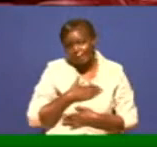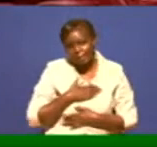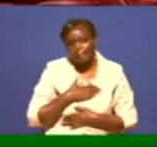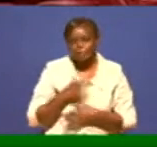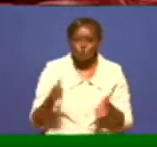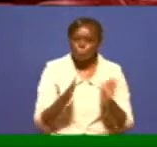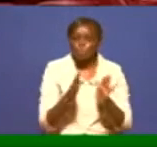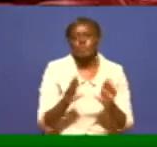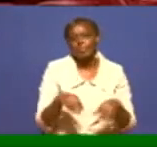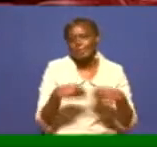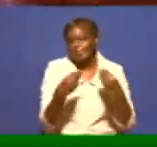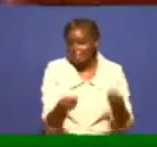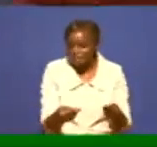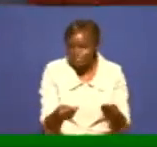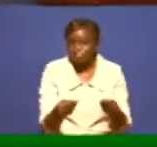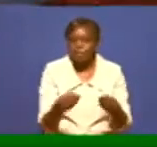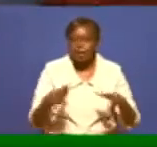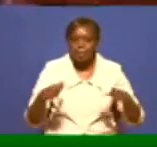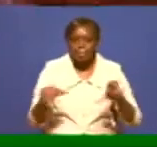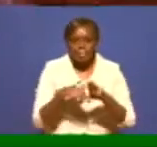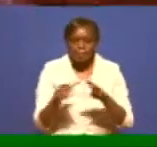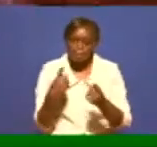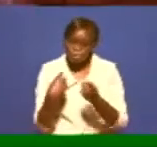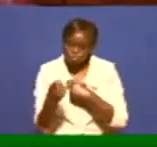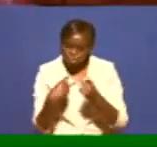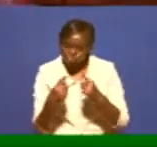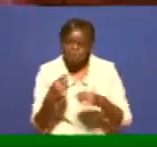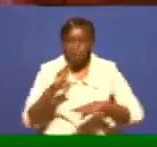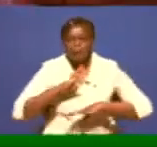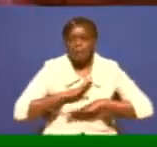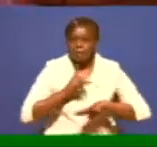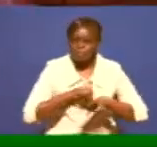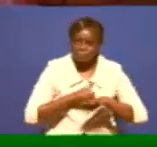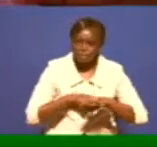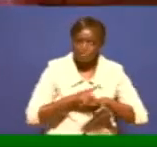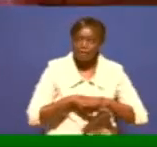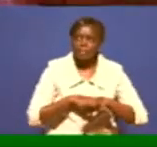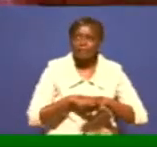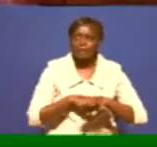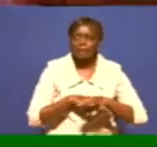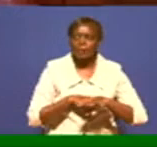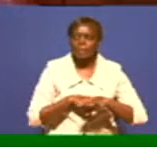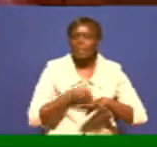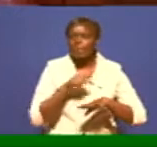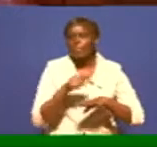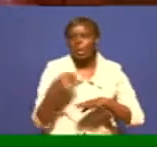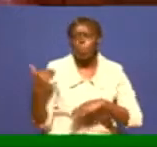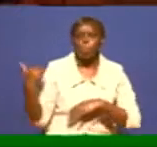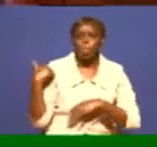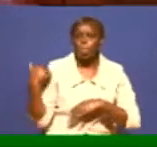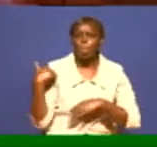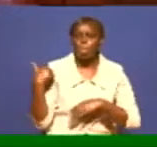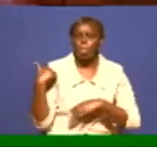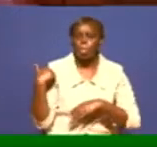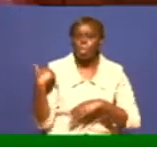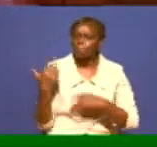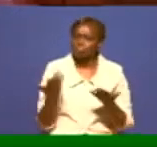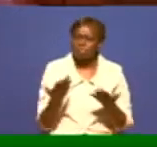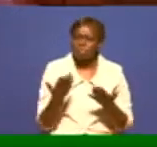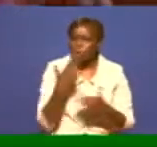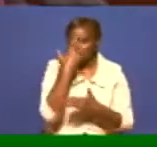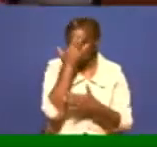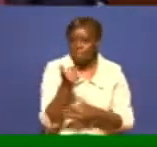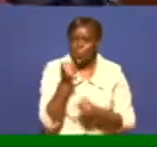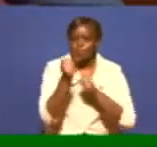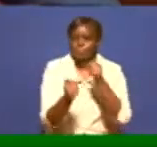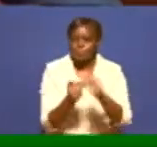You know, I thought, Mr. Speaker, you had given people enough time to score their bugger points. Why are they harassing serious business like this? Proceed, the